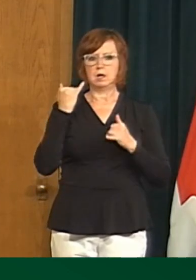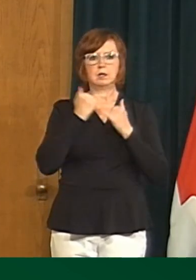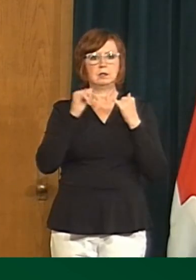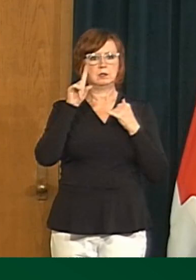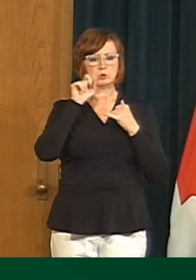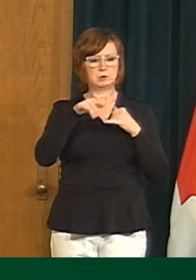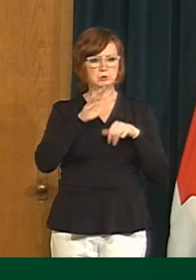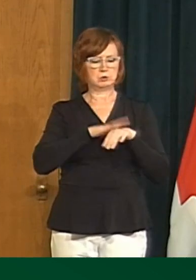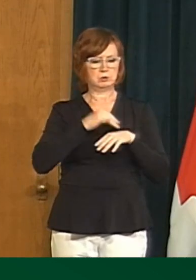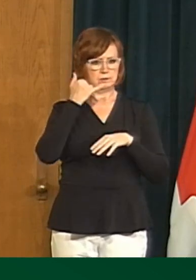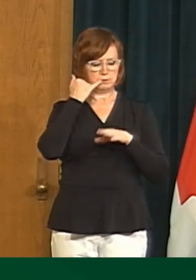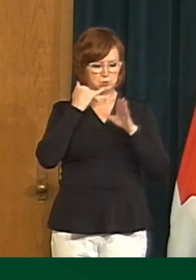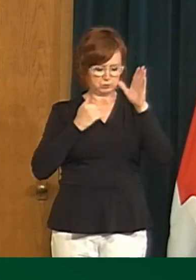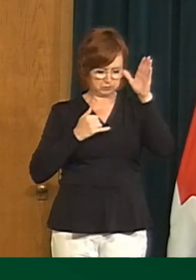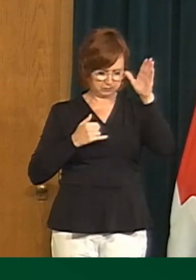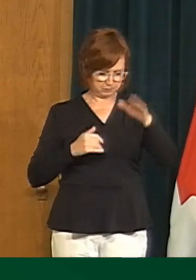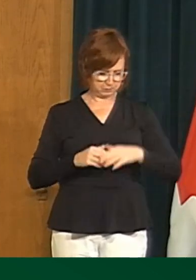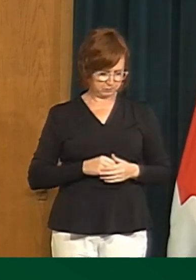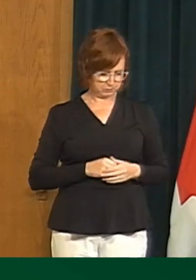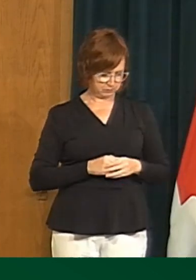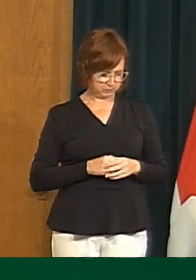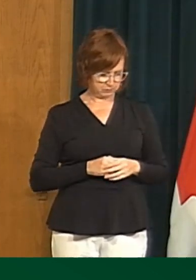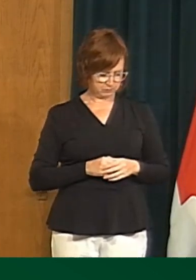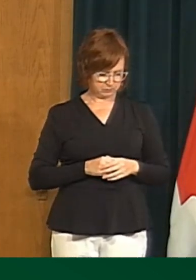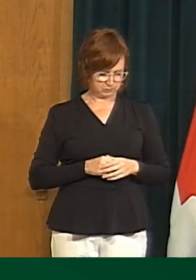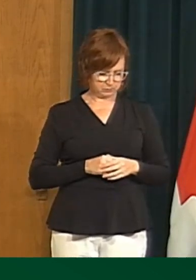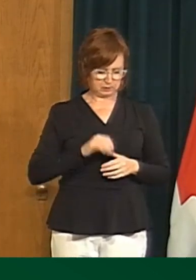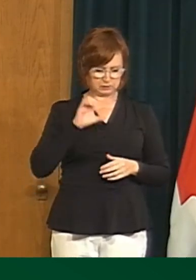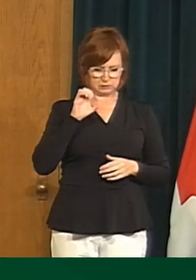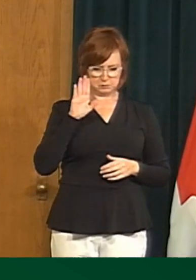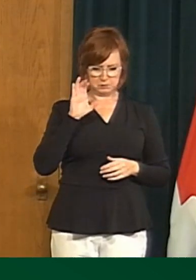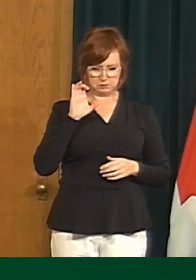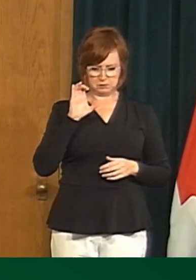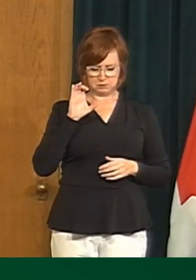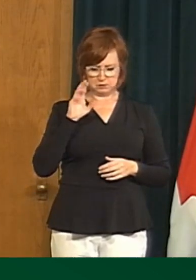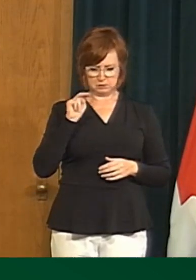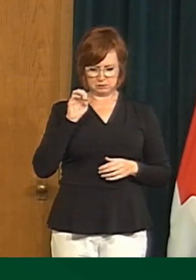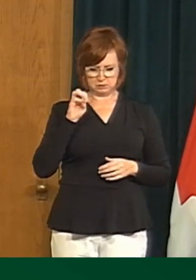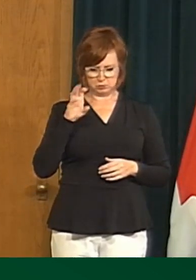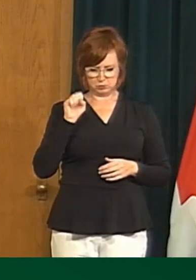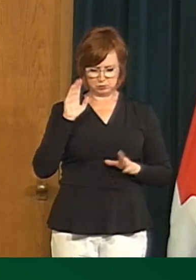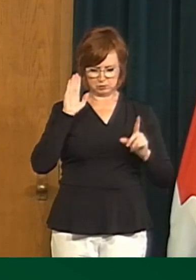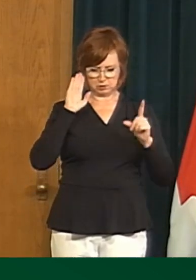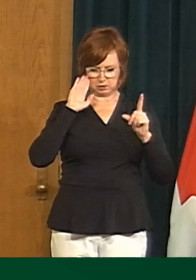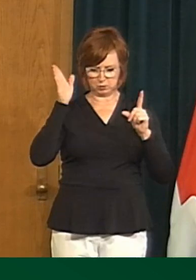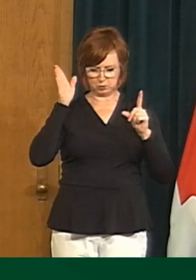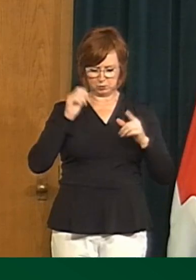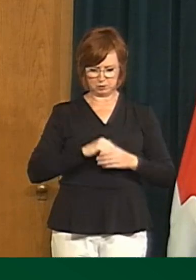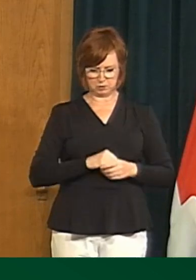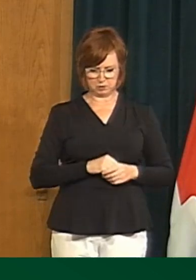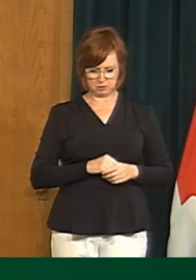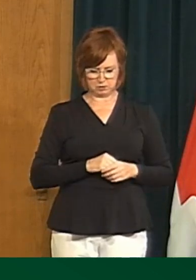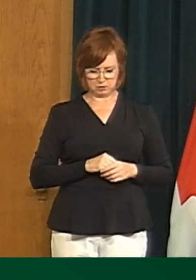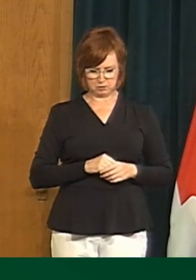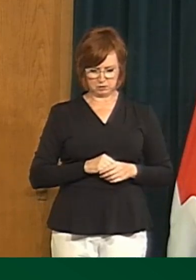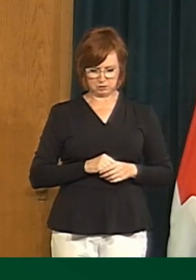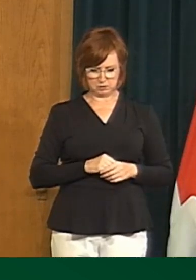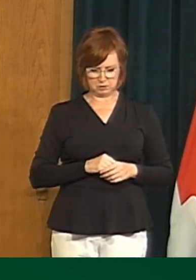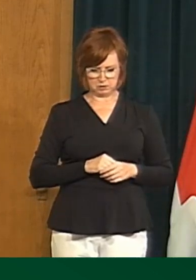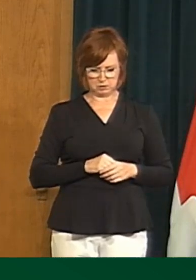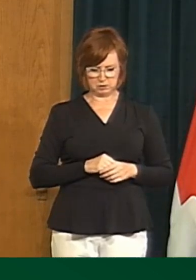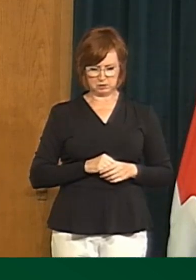last question from the phone line. We have Alicia Bridges with CBC. Hi. I have a couple of